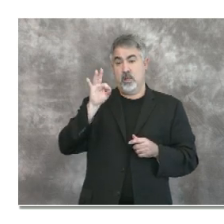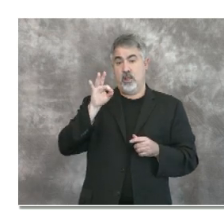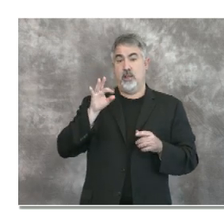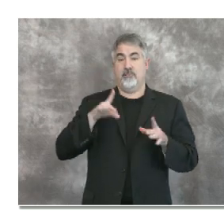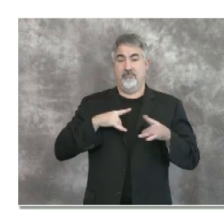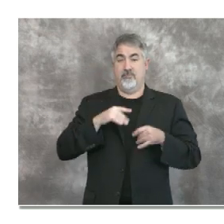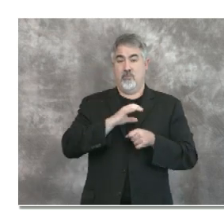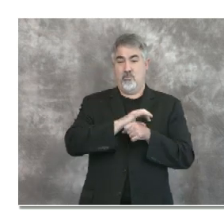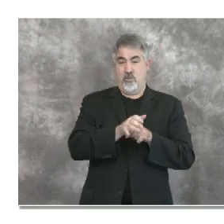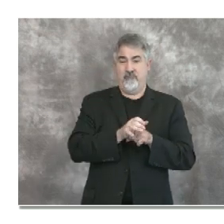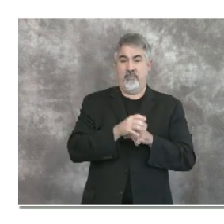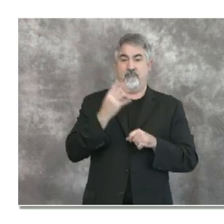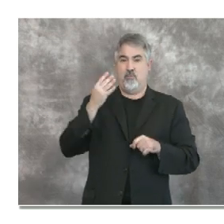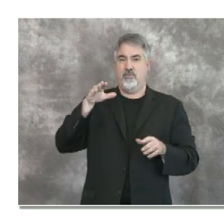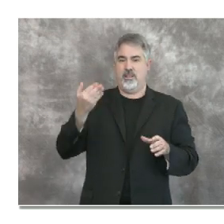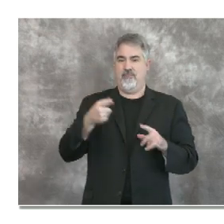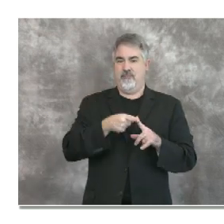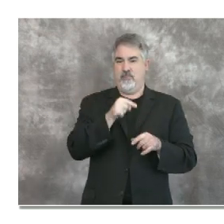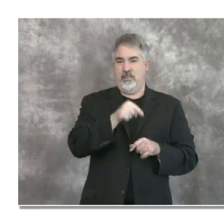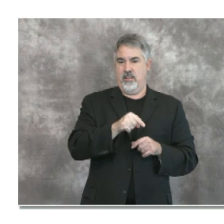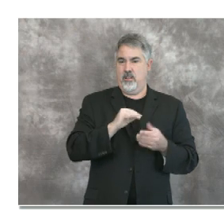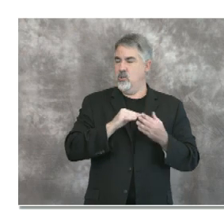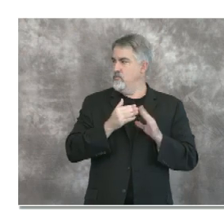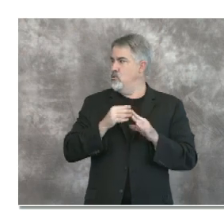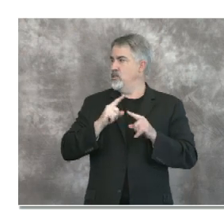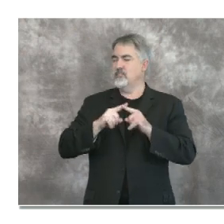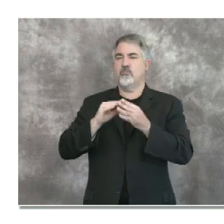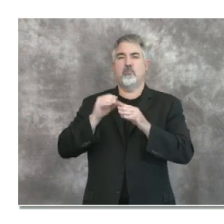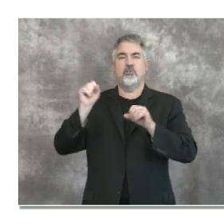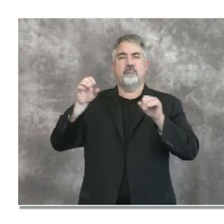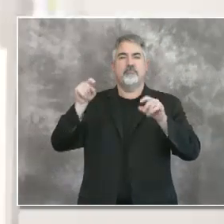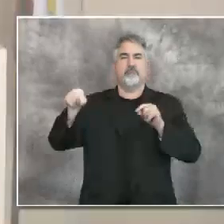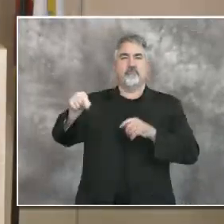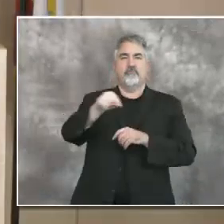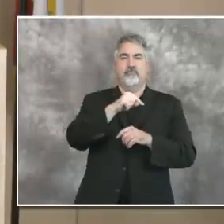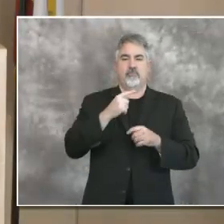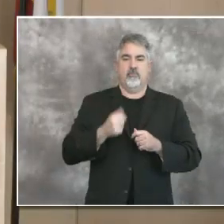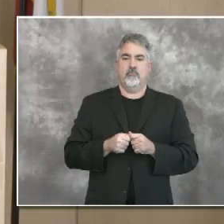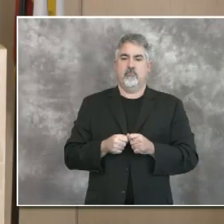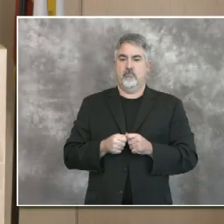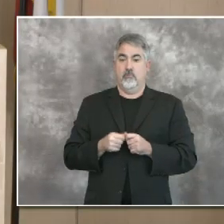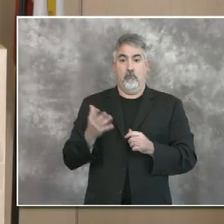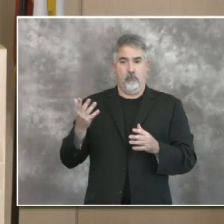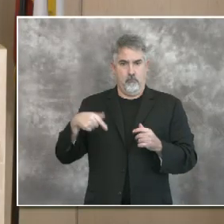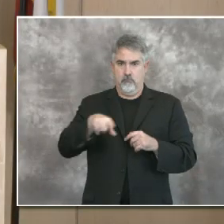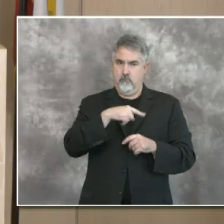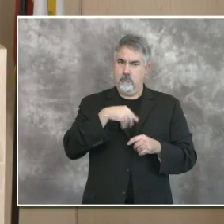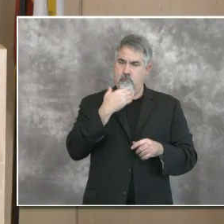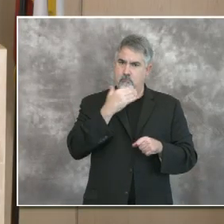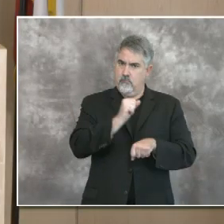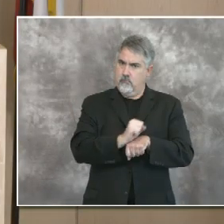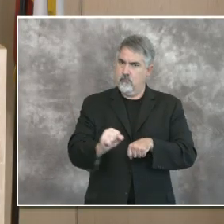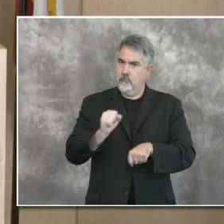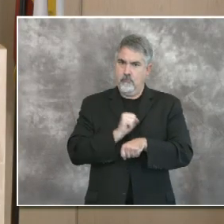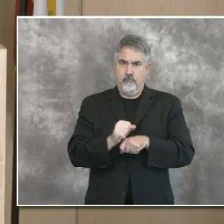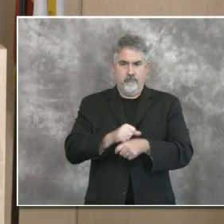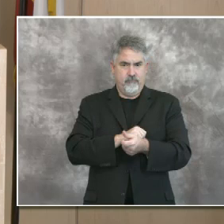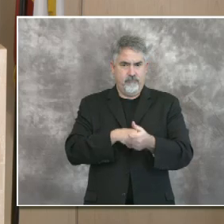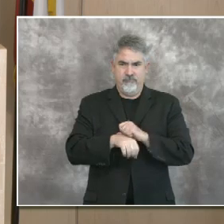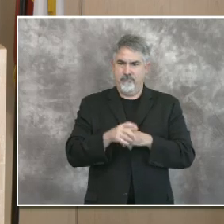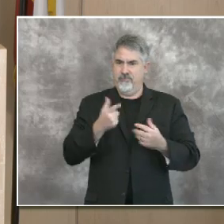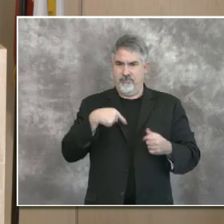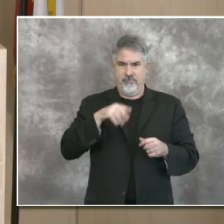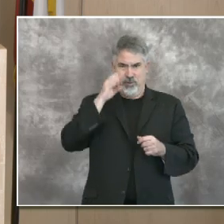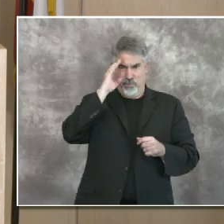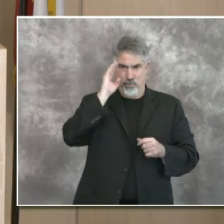deaths. Again, I would like to recommend the public for staying the course. The results that we see here today, San Diego, is because of your